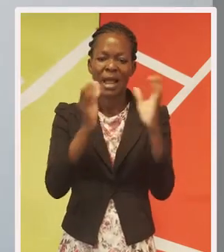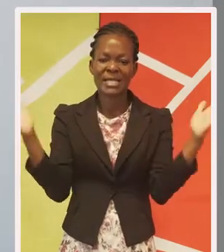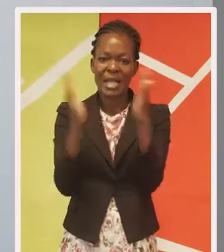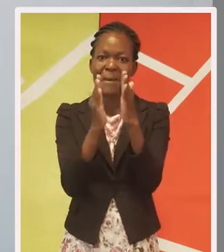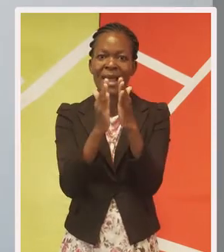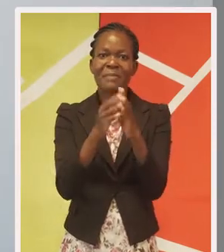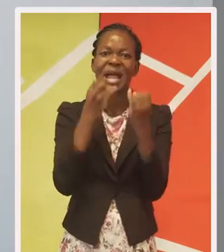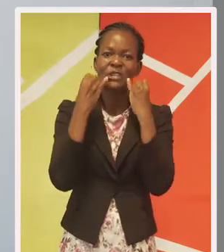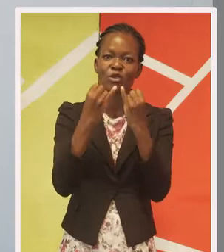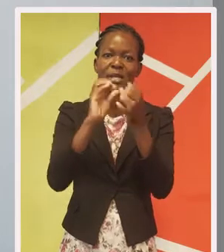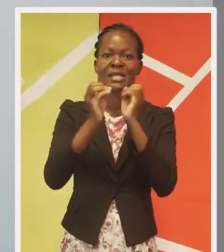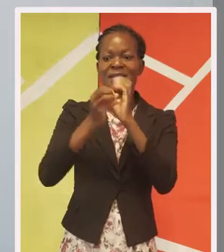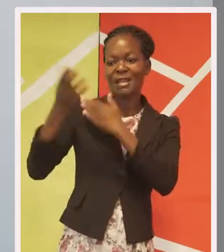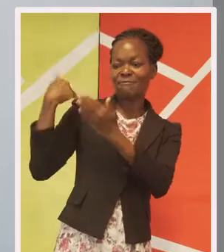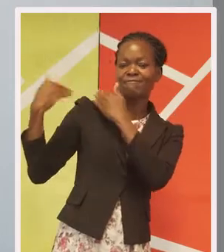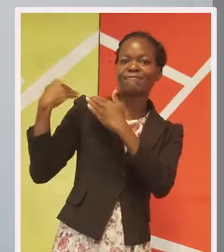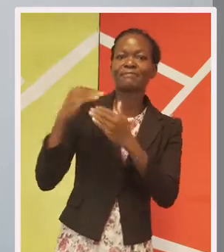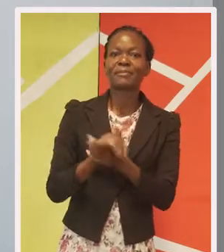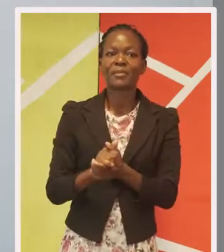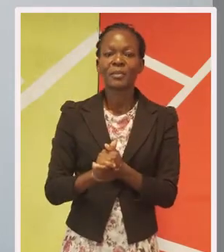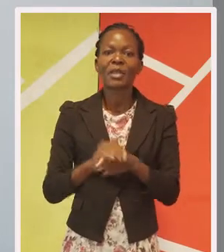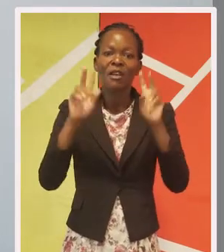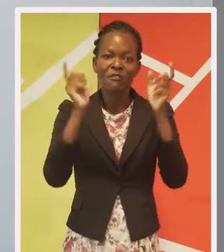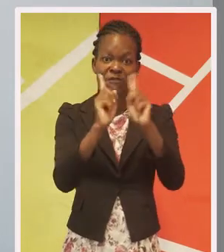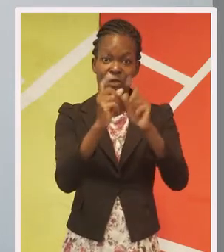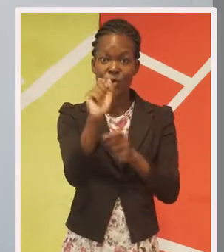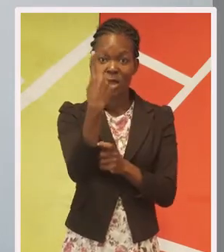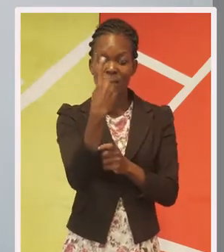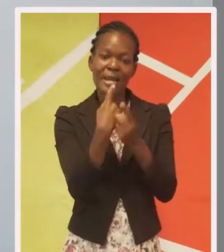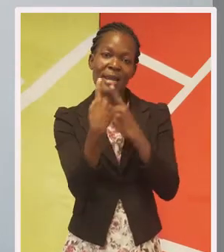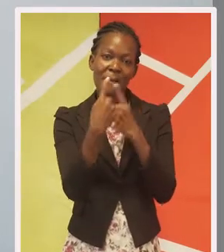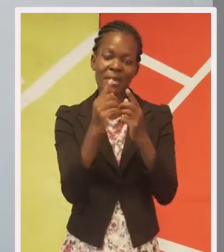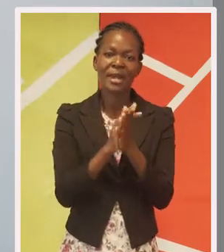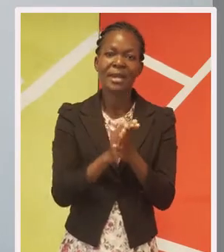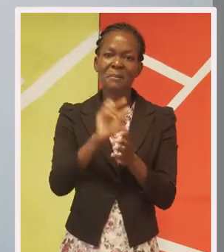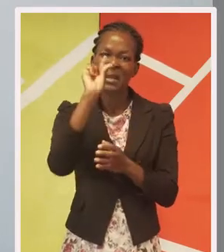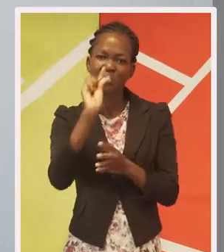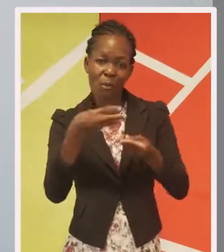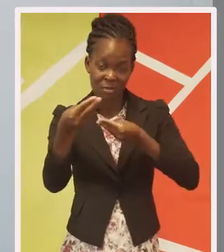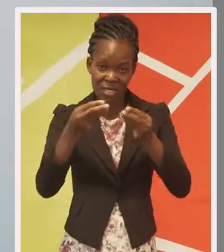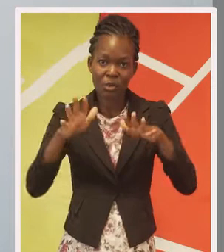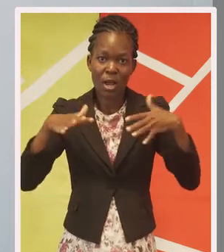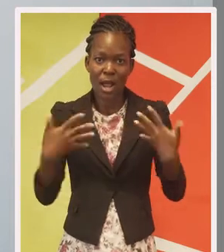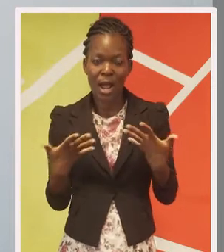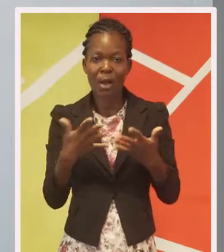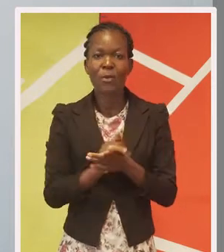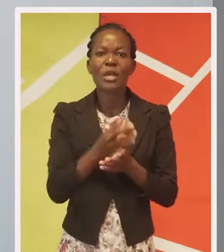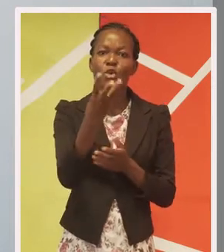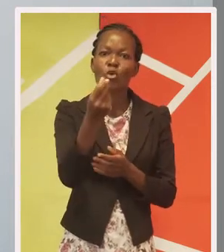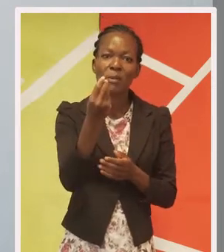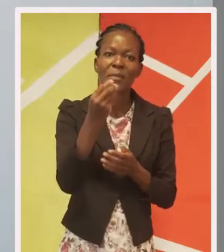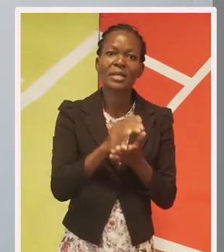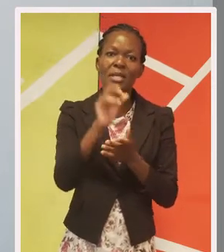recap on the issues that we have discussed. In the first episode, we looked at macroeconomics and how